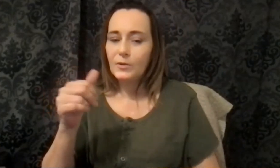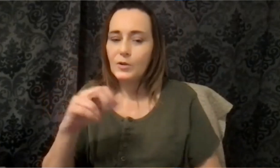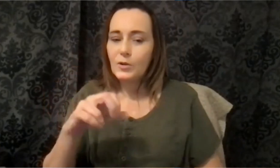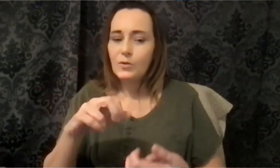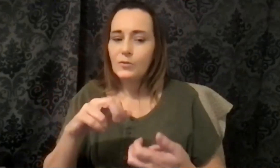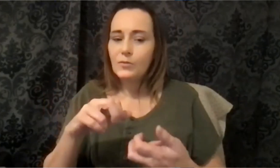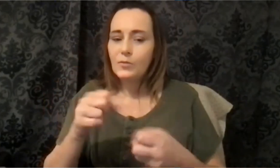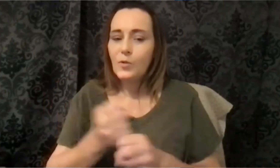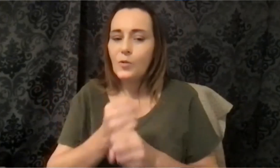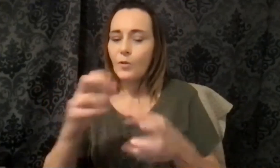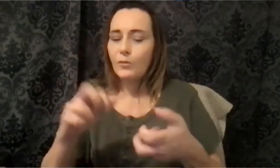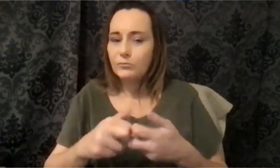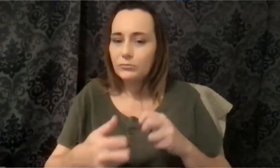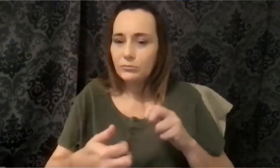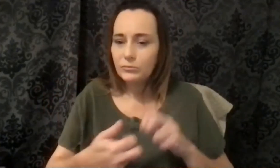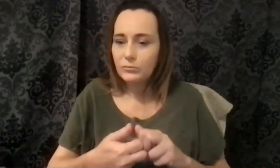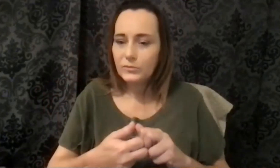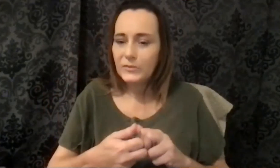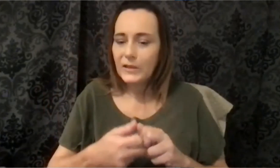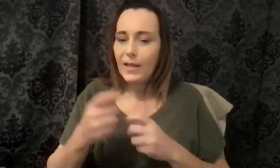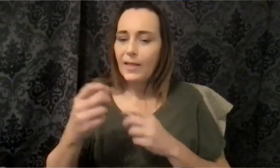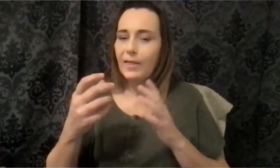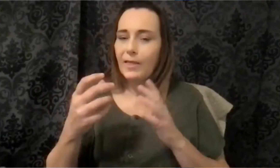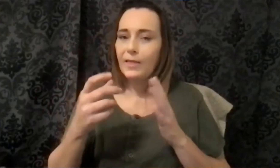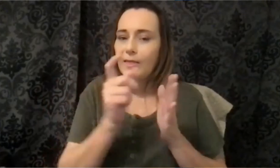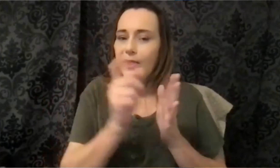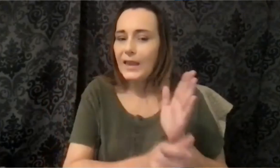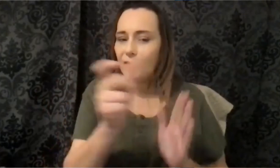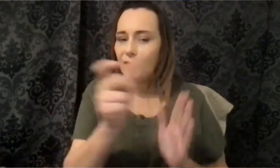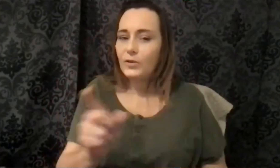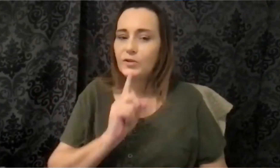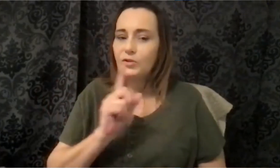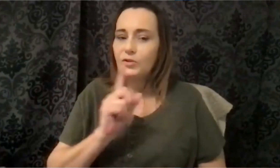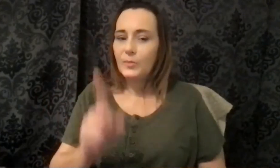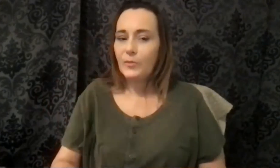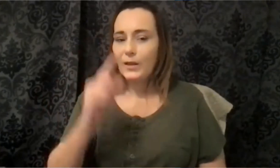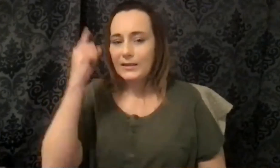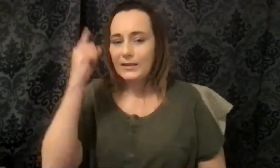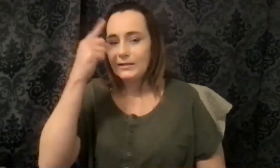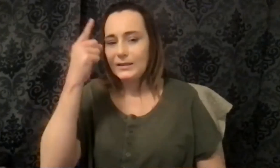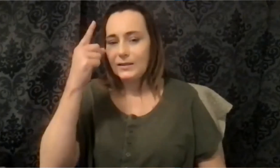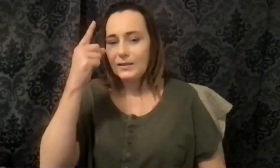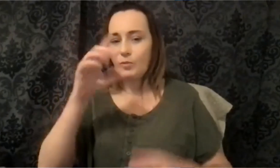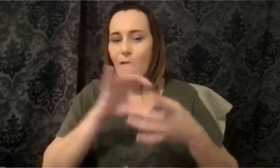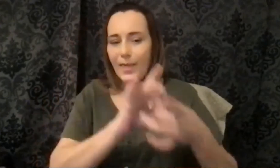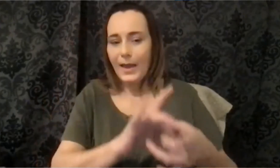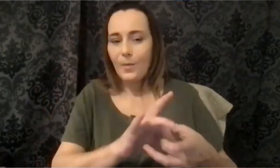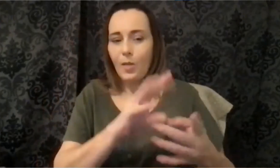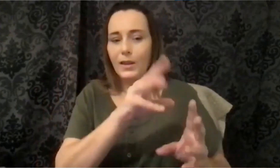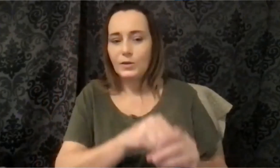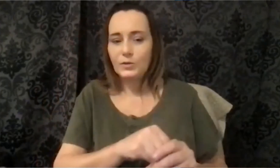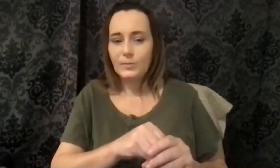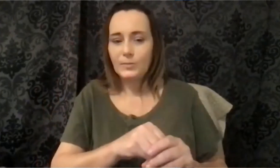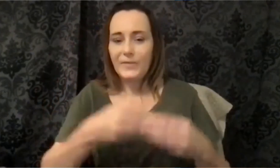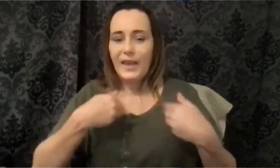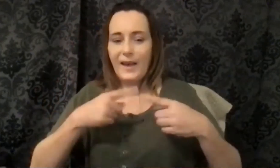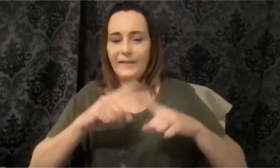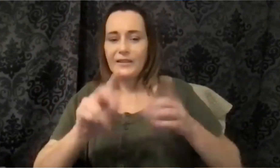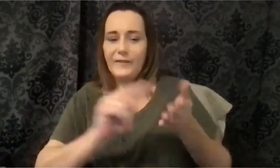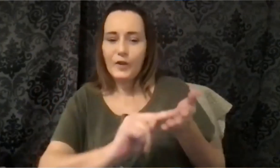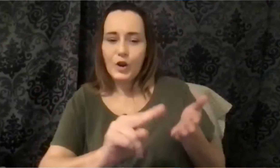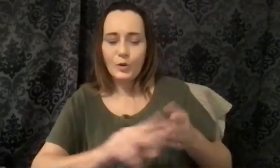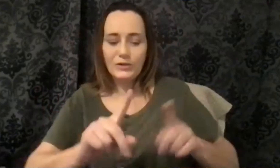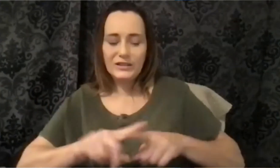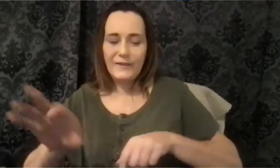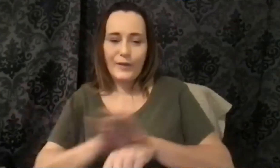entries should be realistic, reliable, and inclusive, hit different notes, and have different